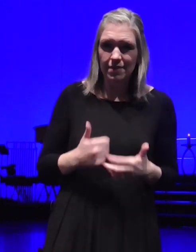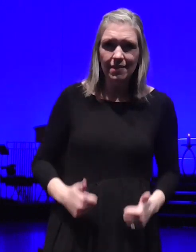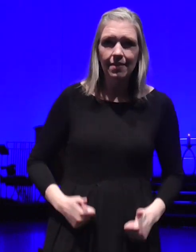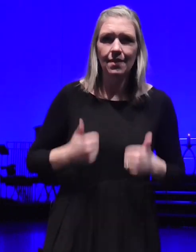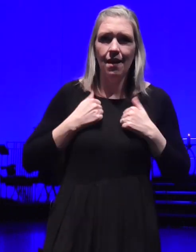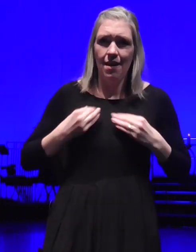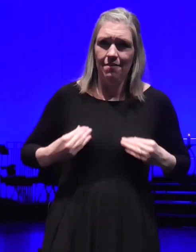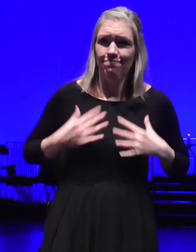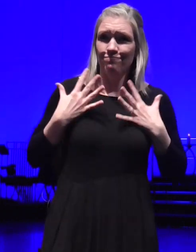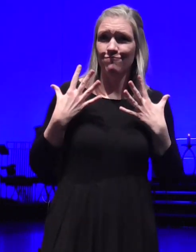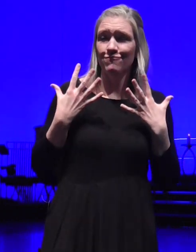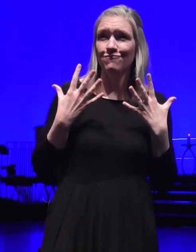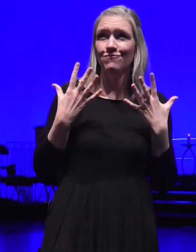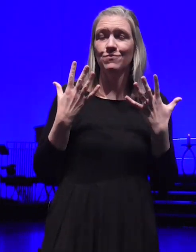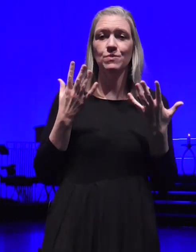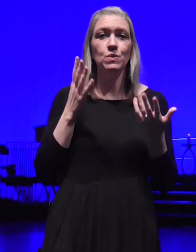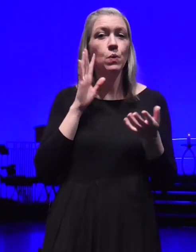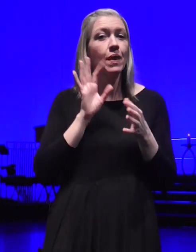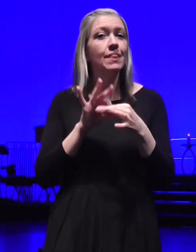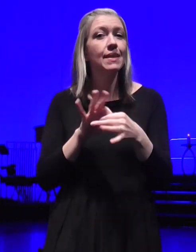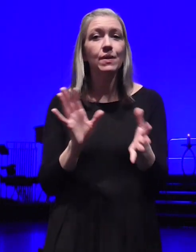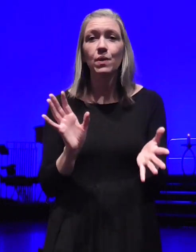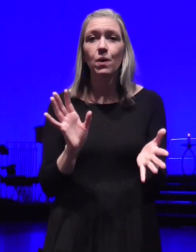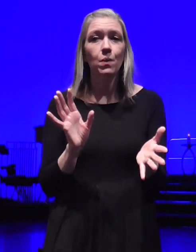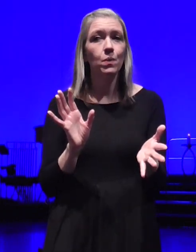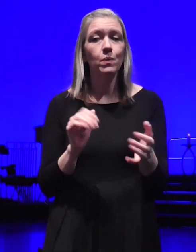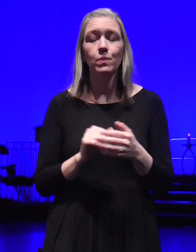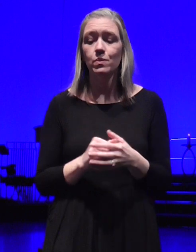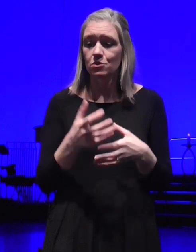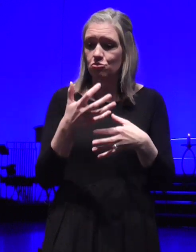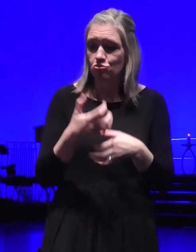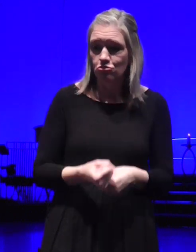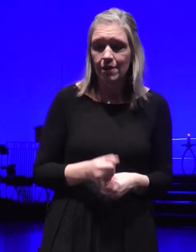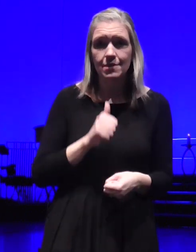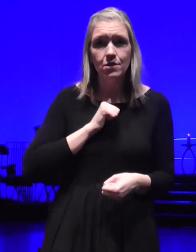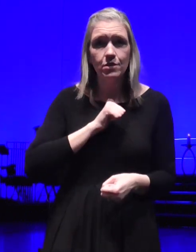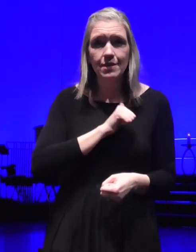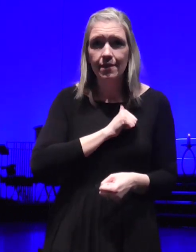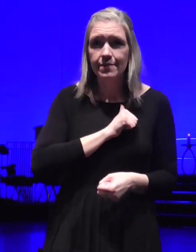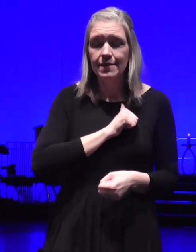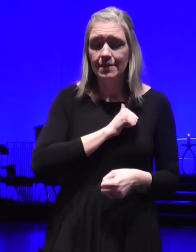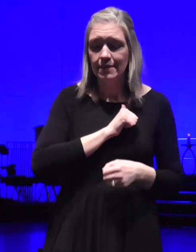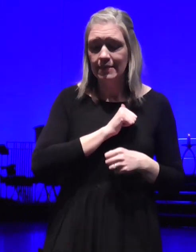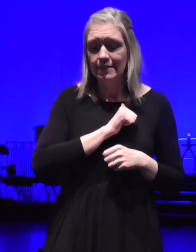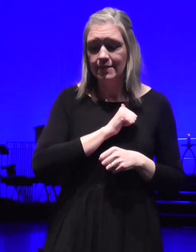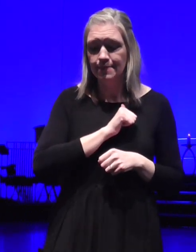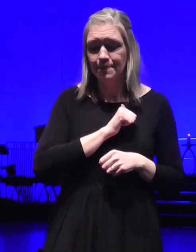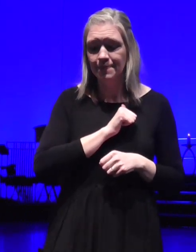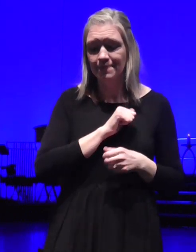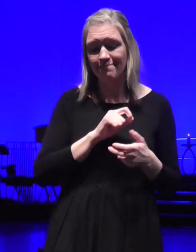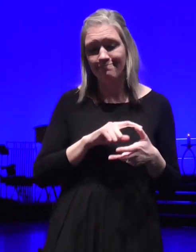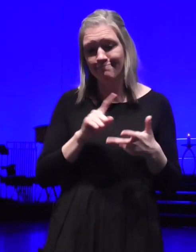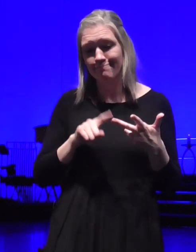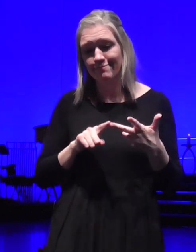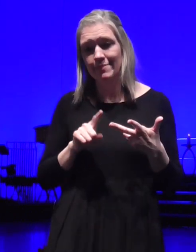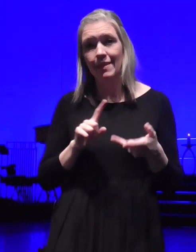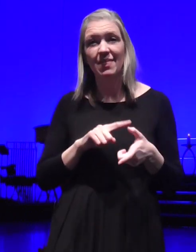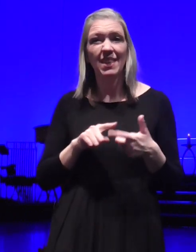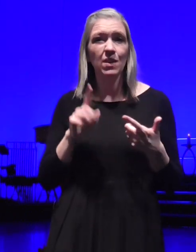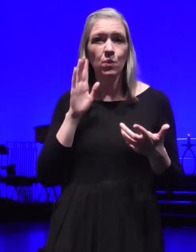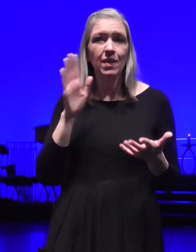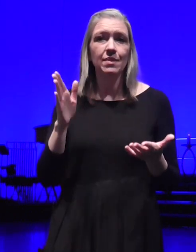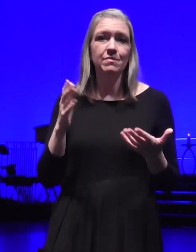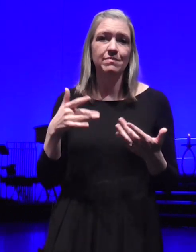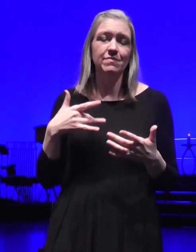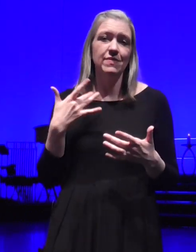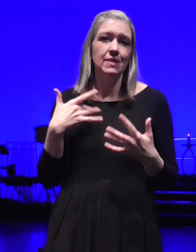We're going to let it go, trust ourselves, and then we're going to be